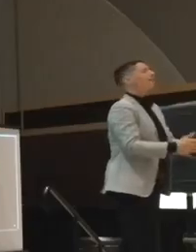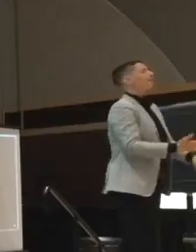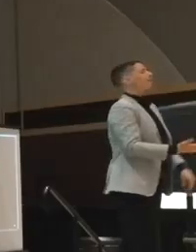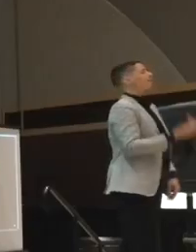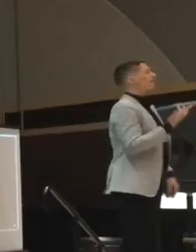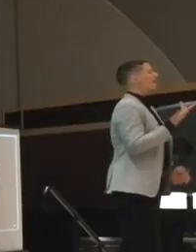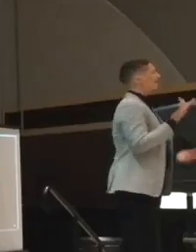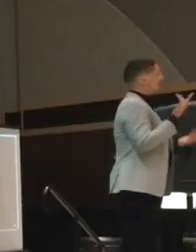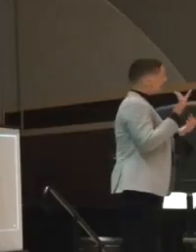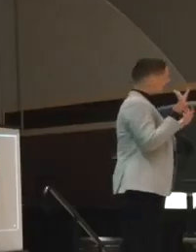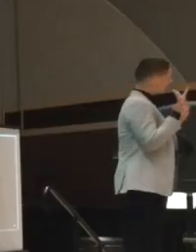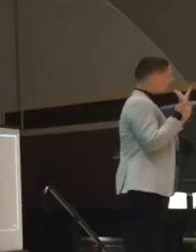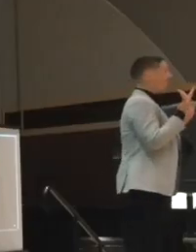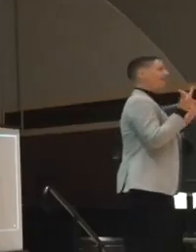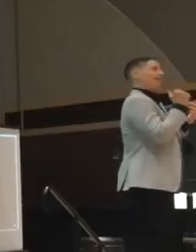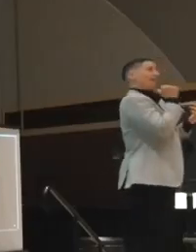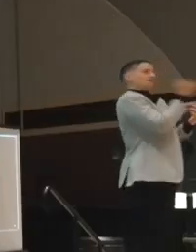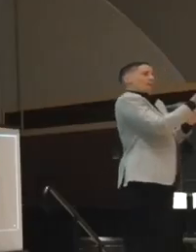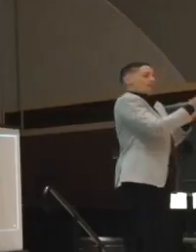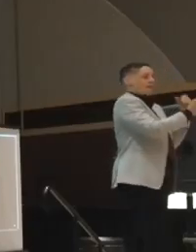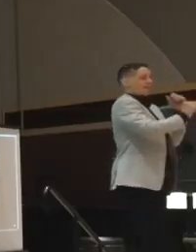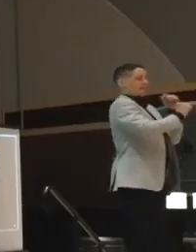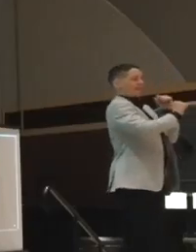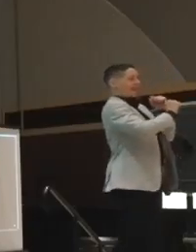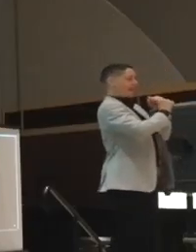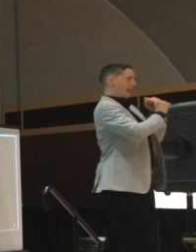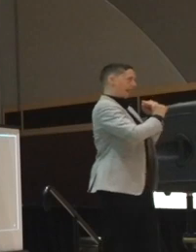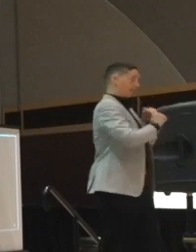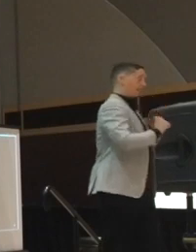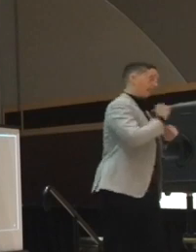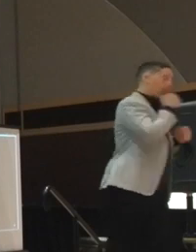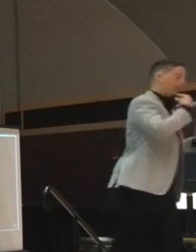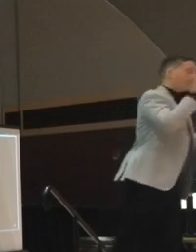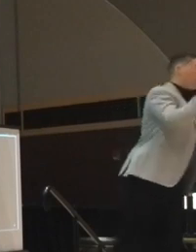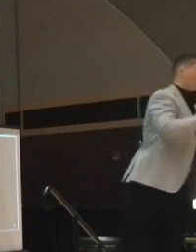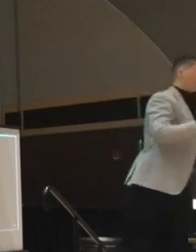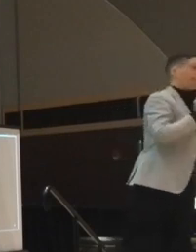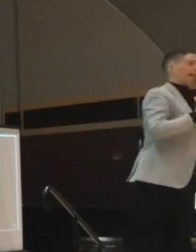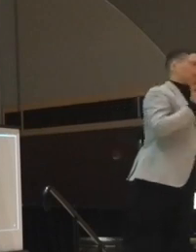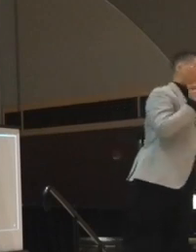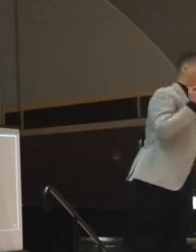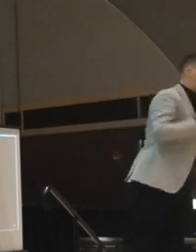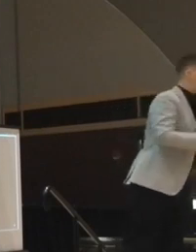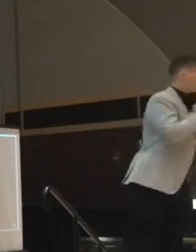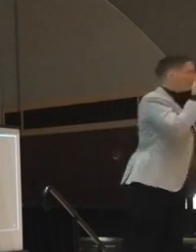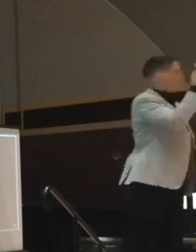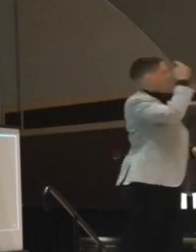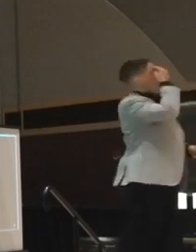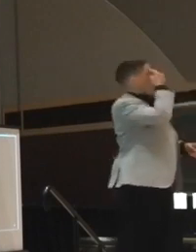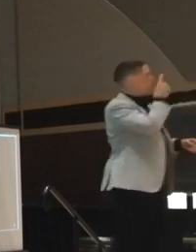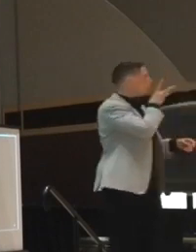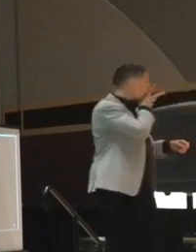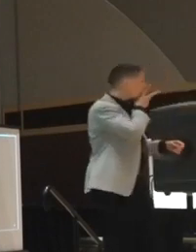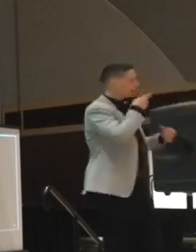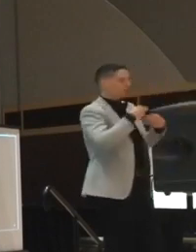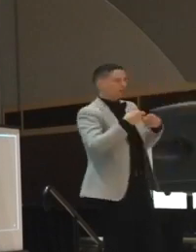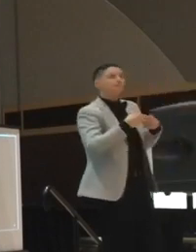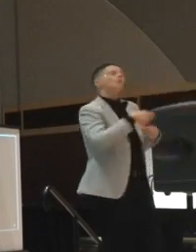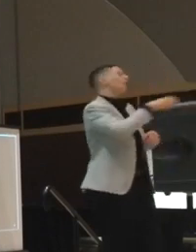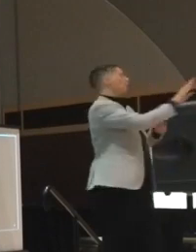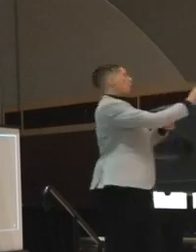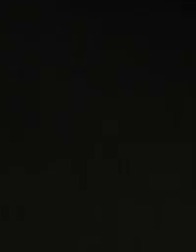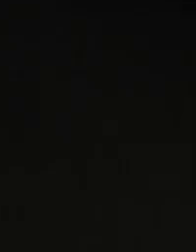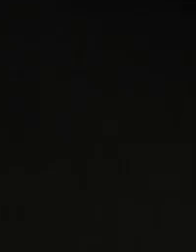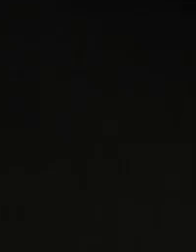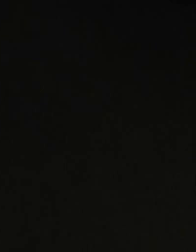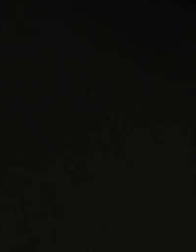And it's, they don't exactly advertise it that this is what happened. All right, Boeing, the two plane crashes.